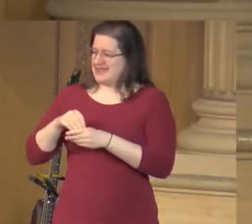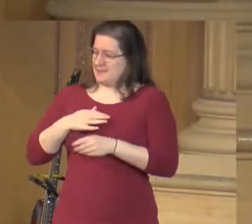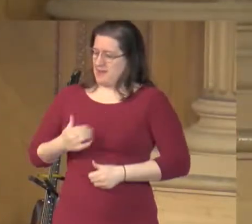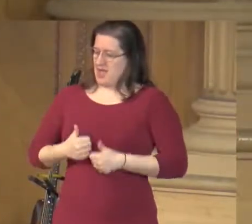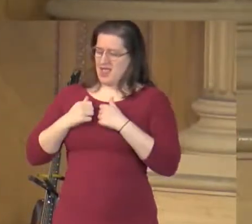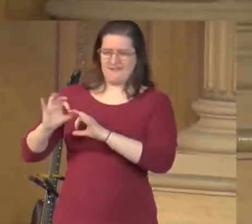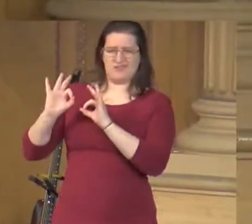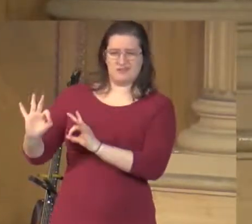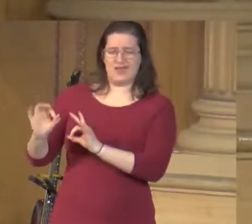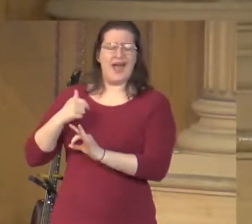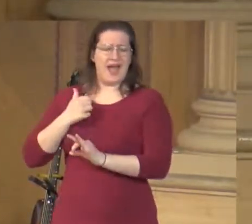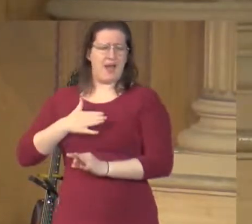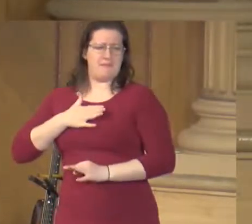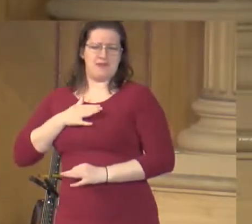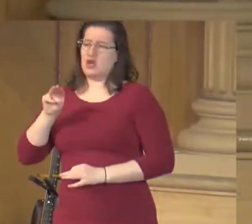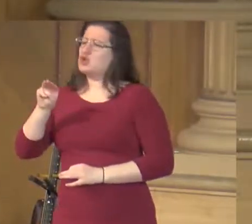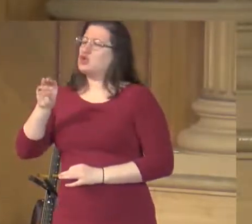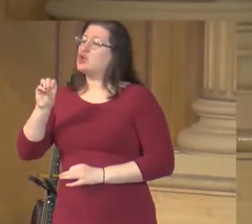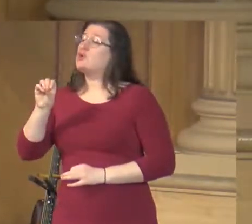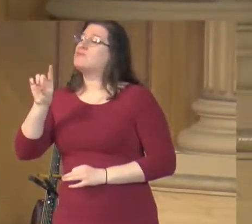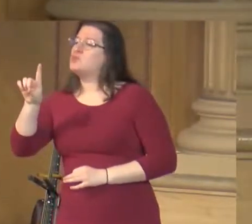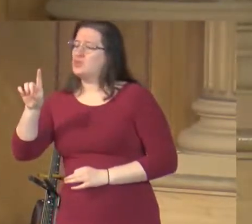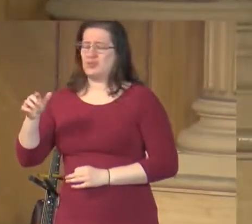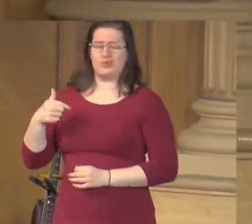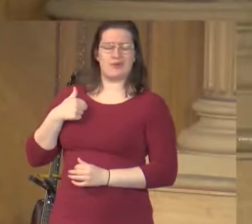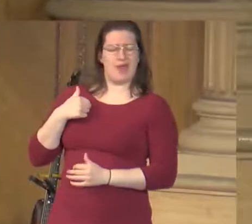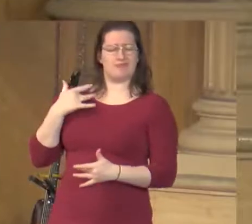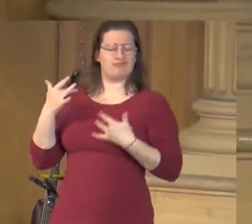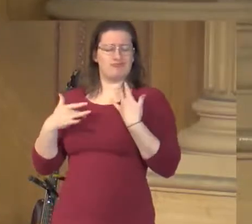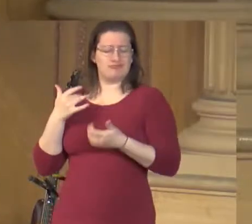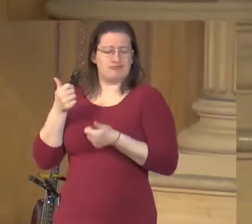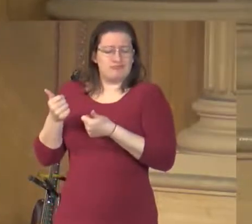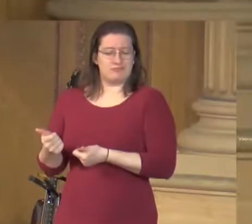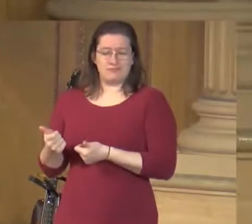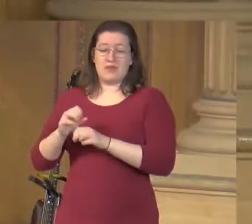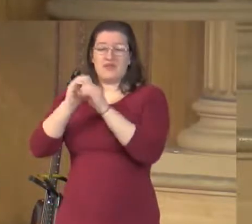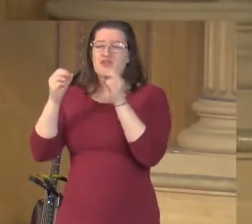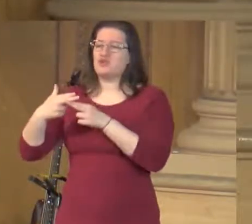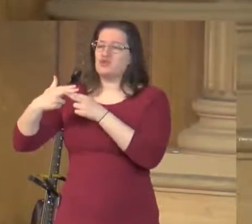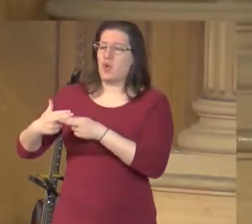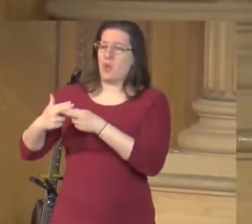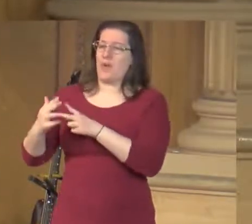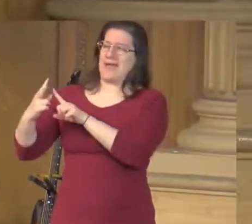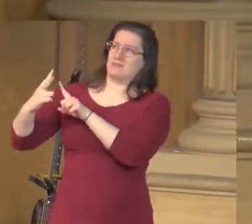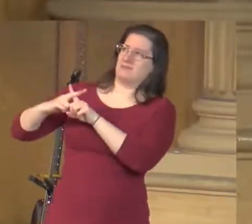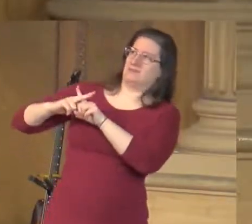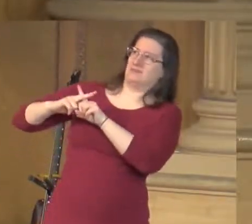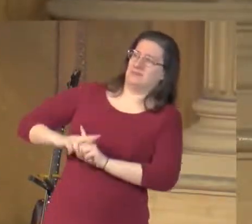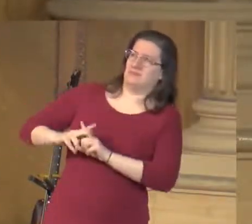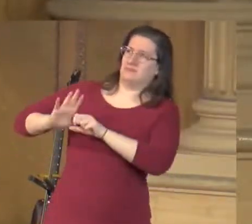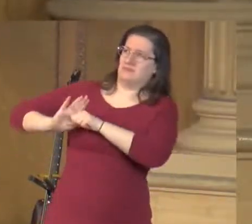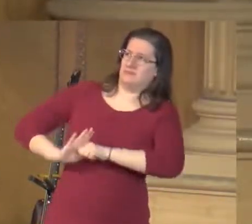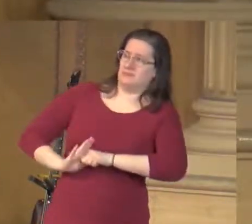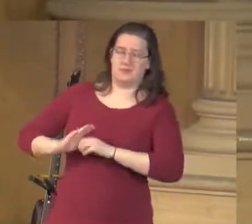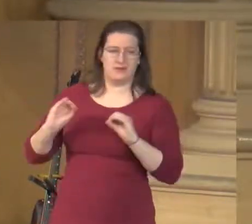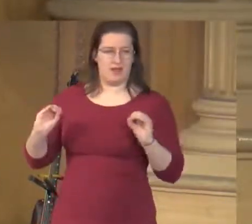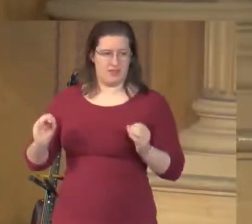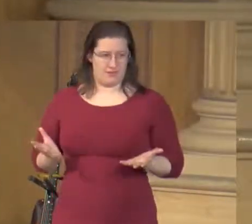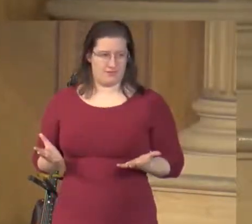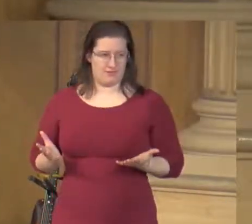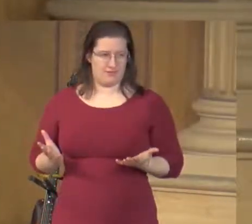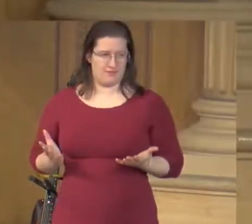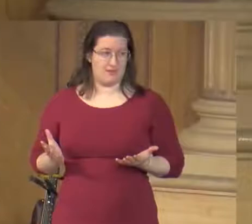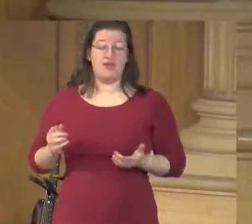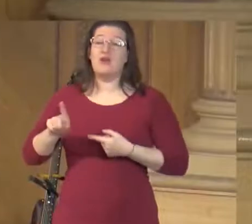I'm just in a good mood because things are going well and there isn't any weight on me. And so God at times allows that weight to test